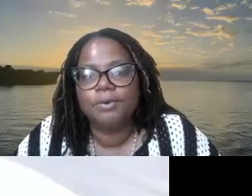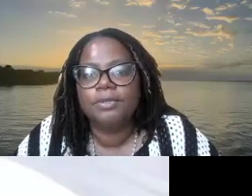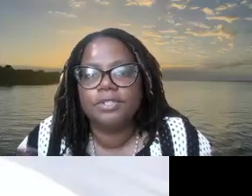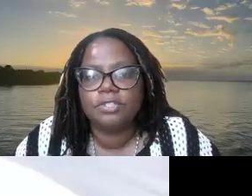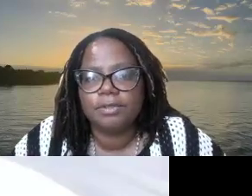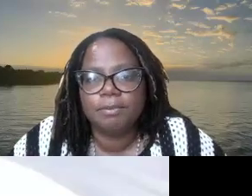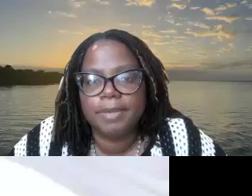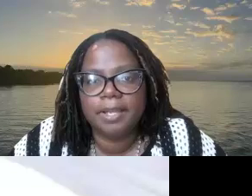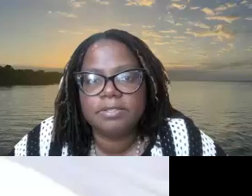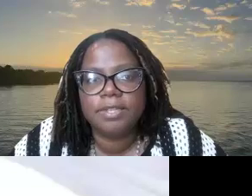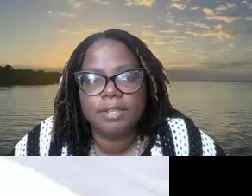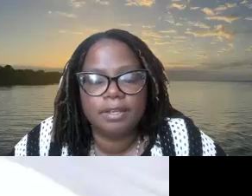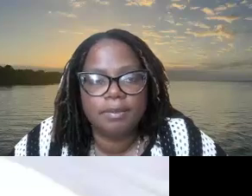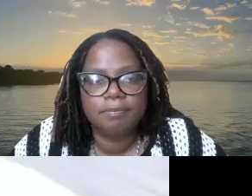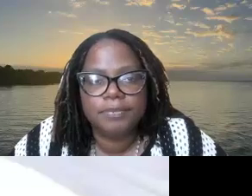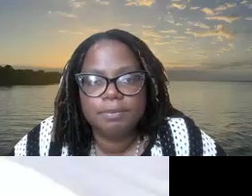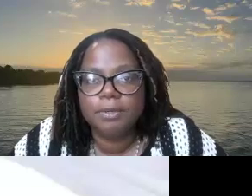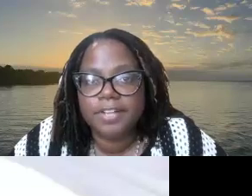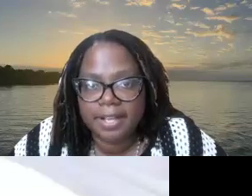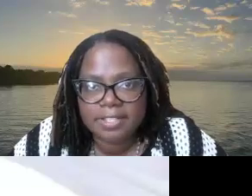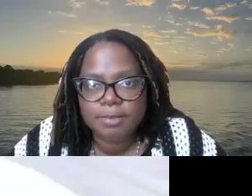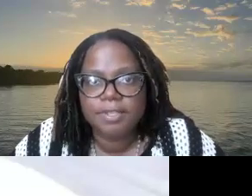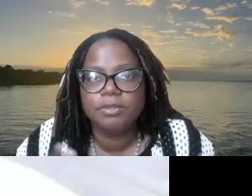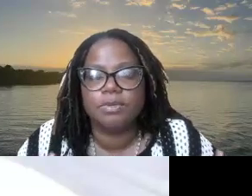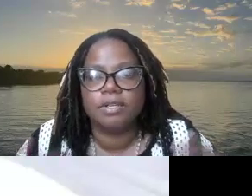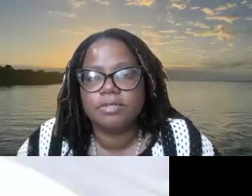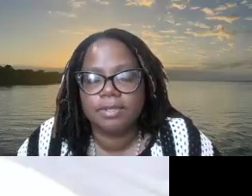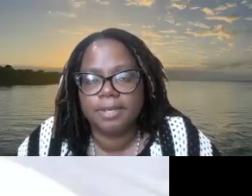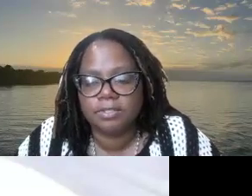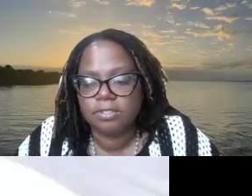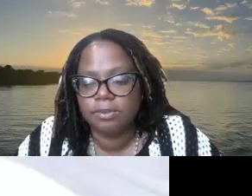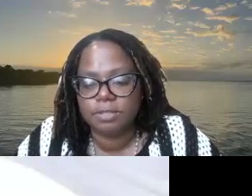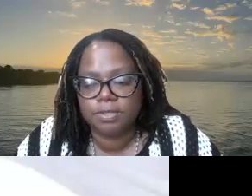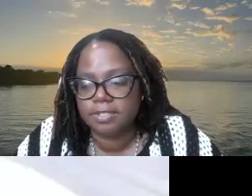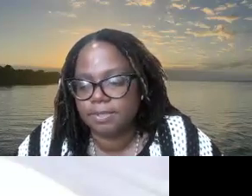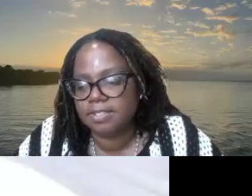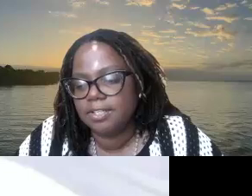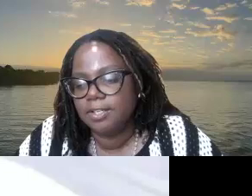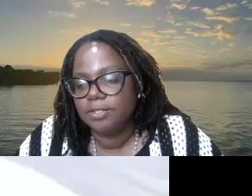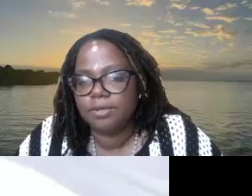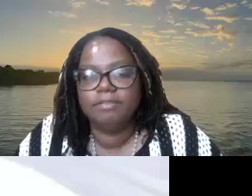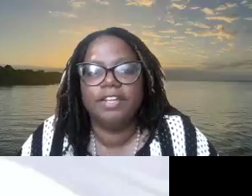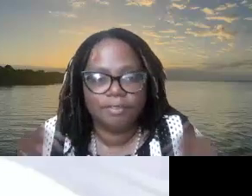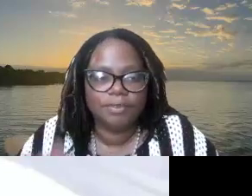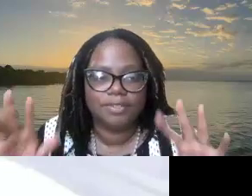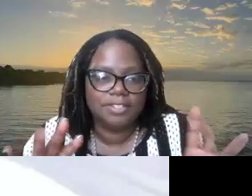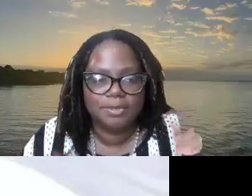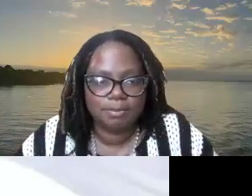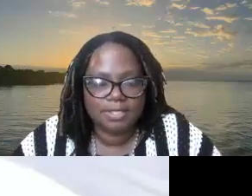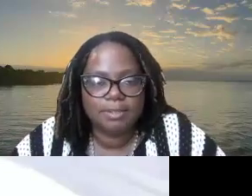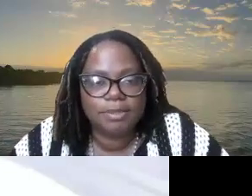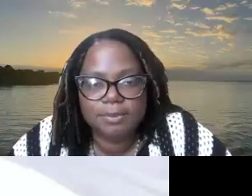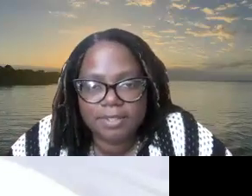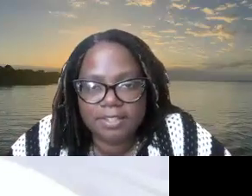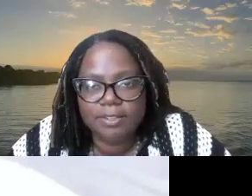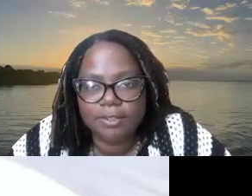them, or you can share them back so that MOVA has them, and those will also come back to you as participants. So I invite everyone to